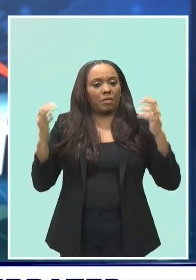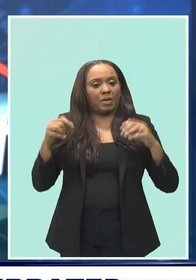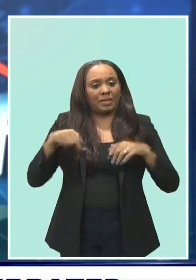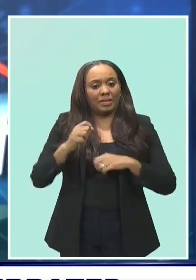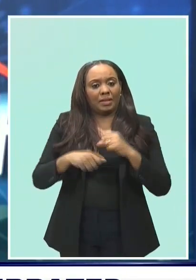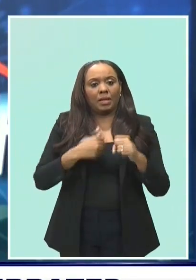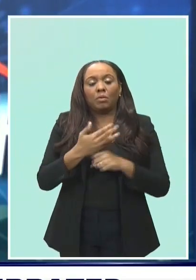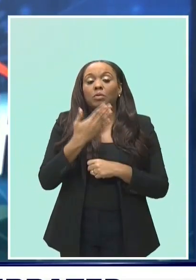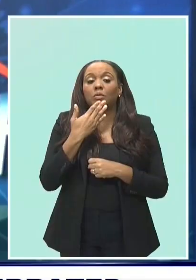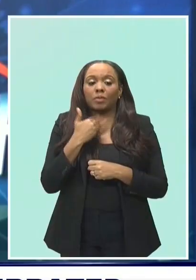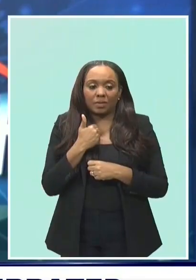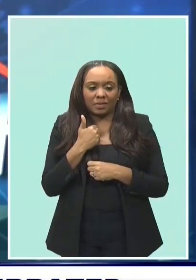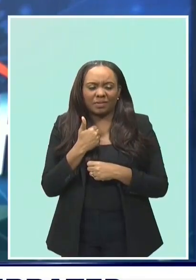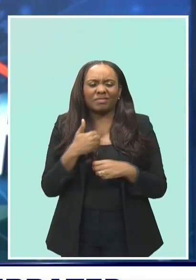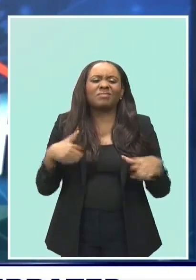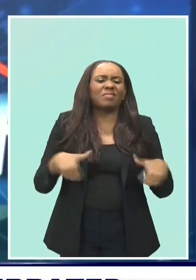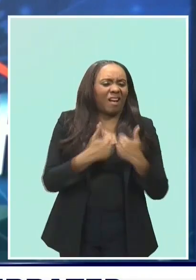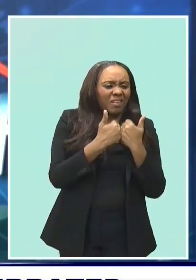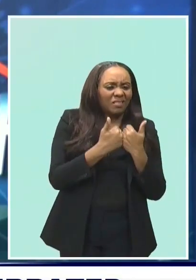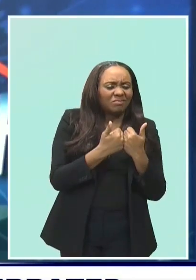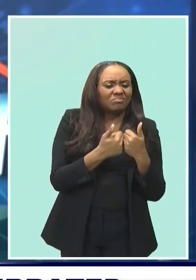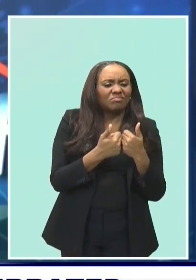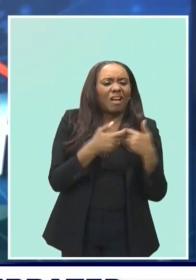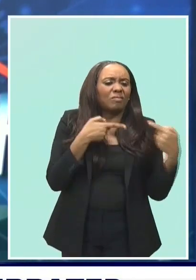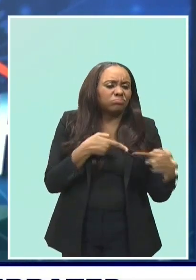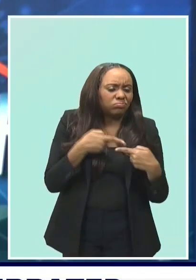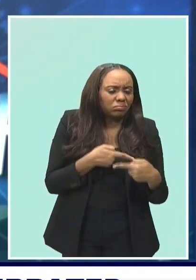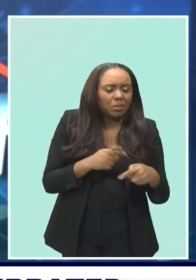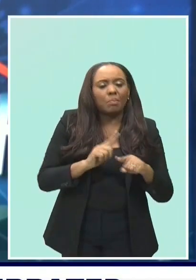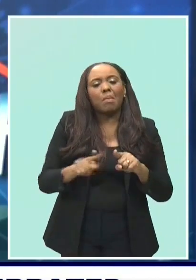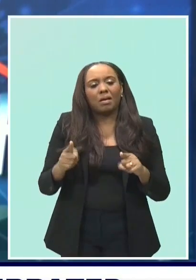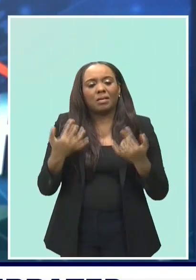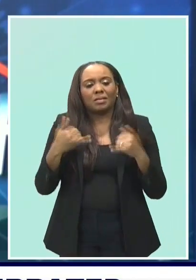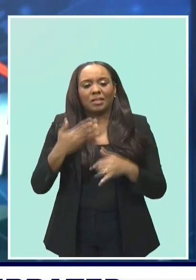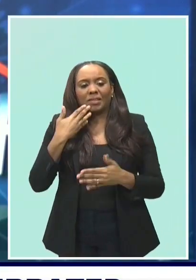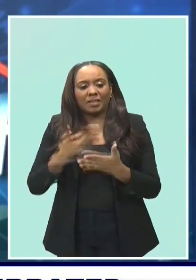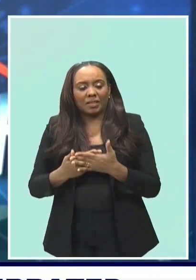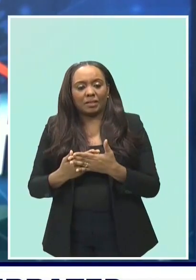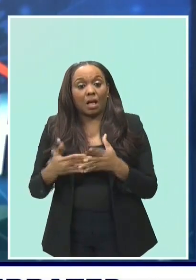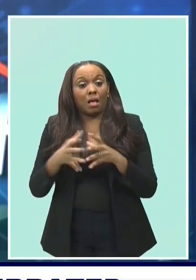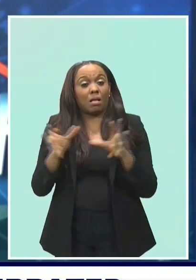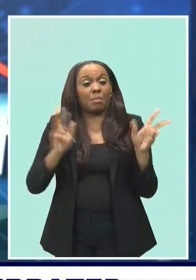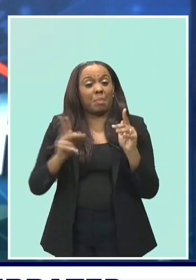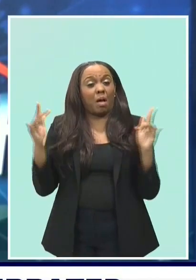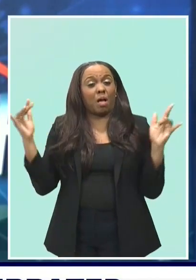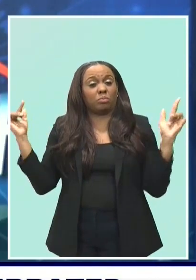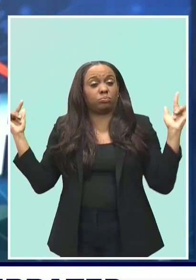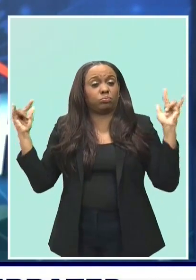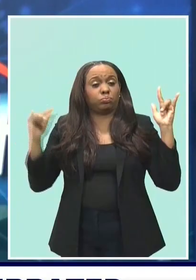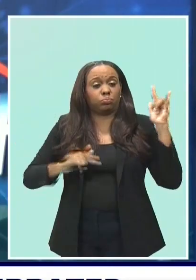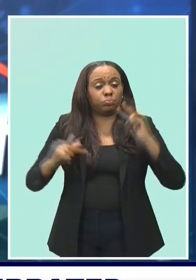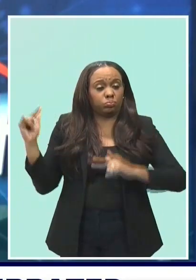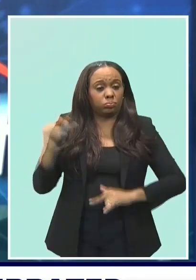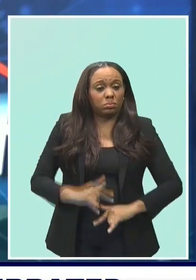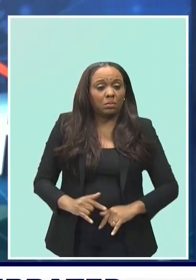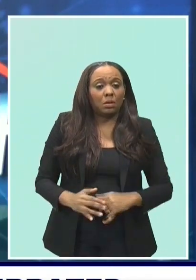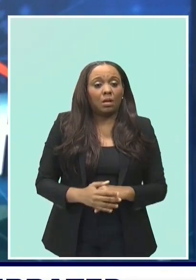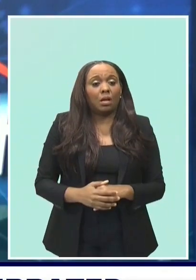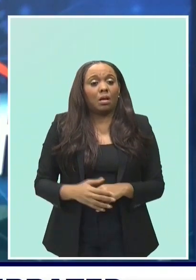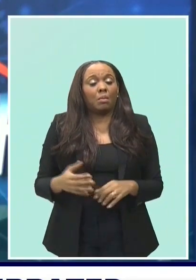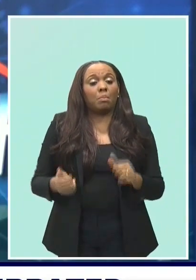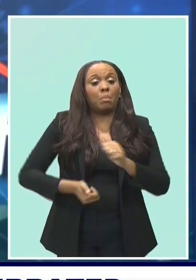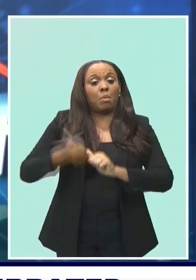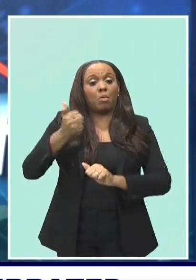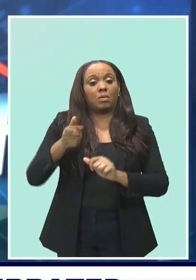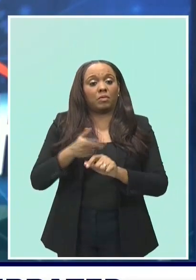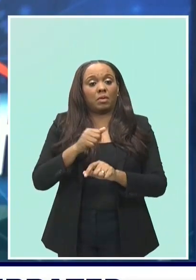one, notwithstanding the challenges and struggles. Barbados recorded high visitor arrivals for the festival, with the highest volume coming